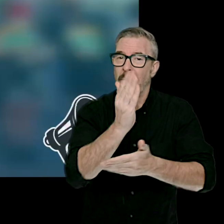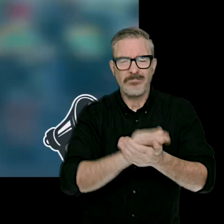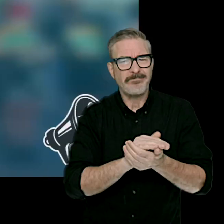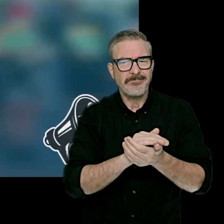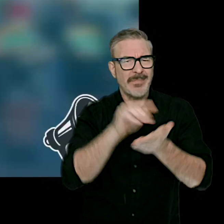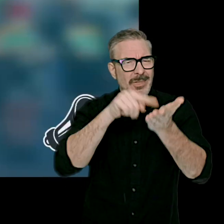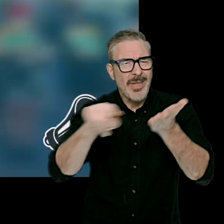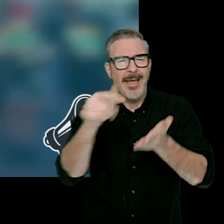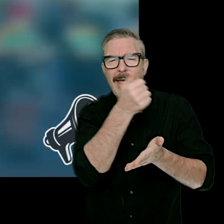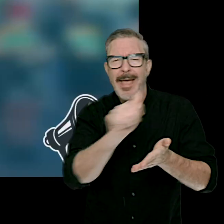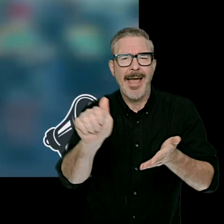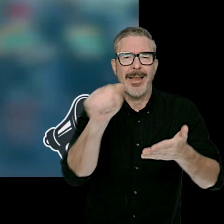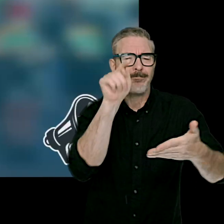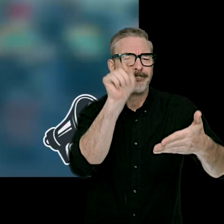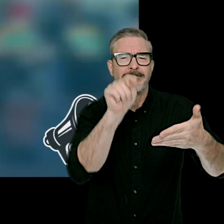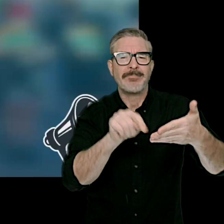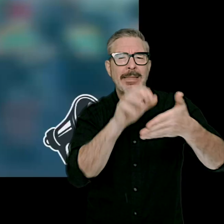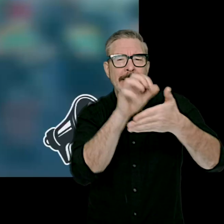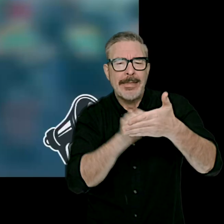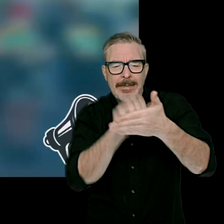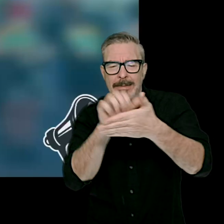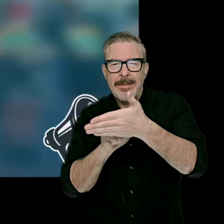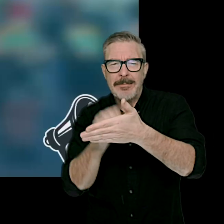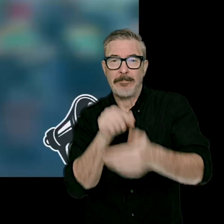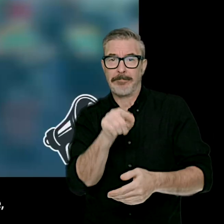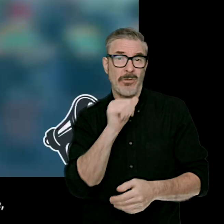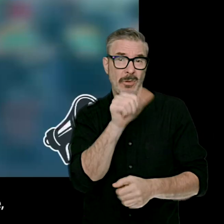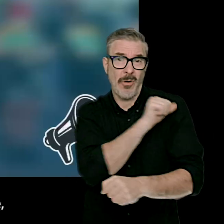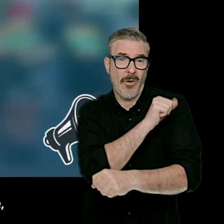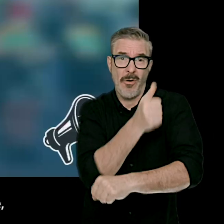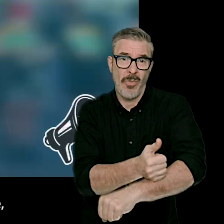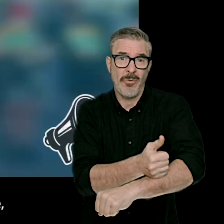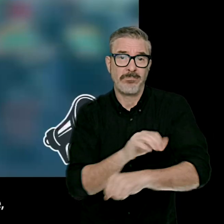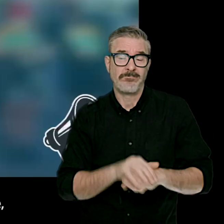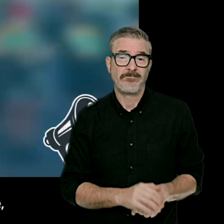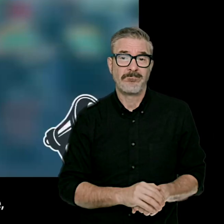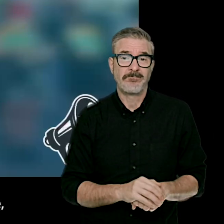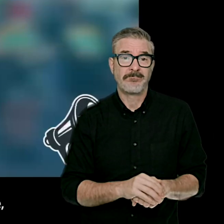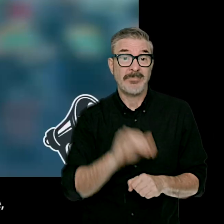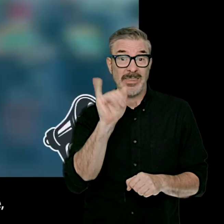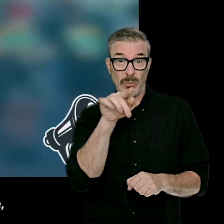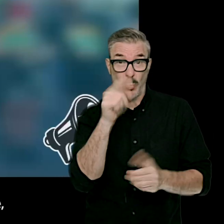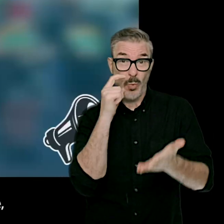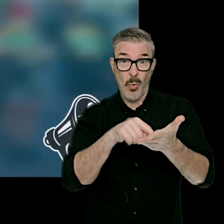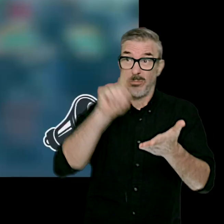To keep track and to take note when unauthorized deductions take